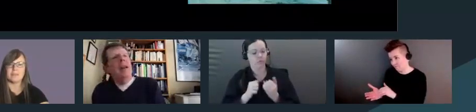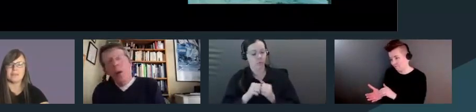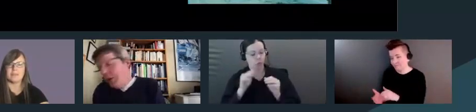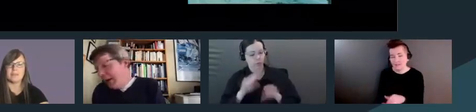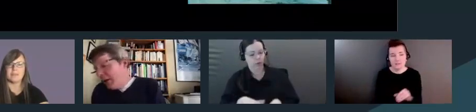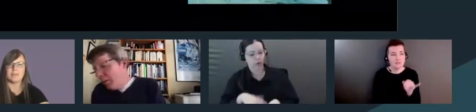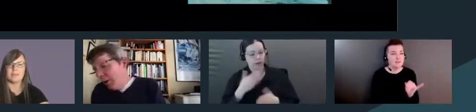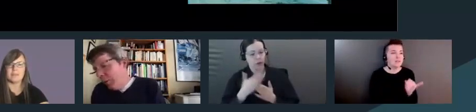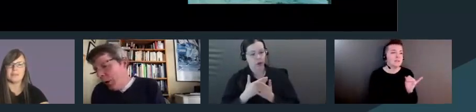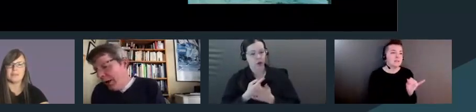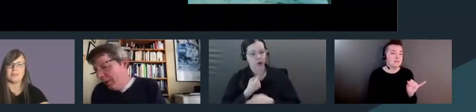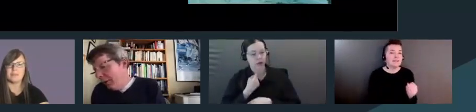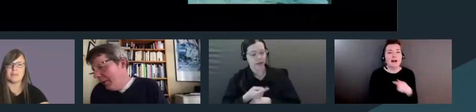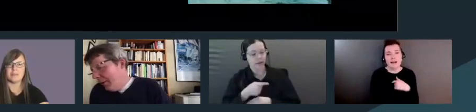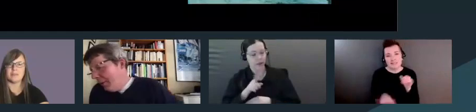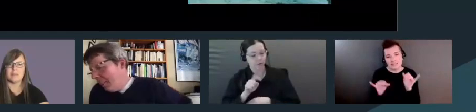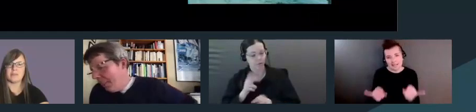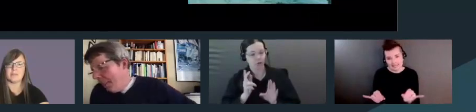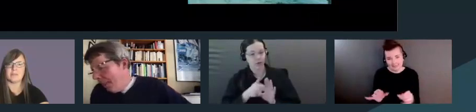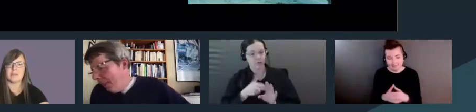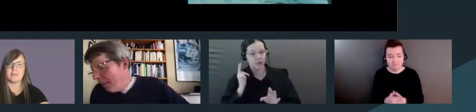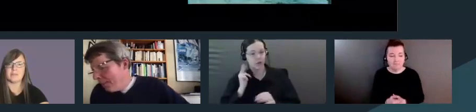So in closing, I just want to point out